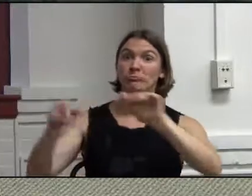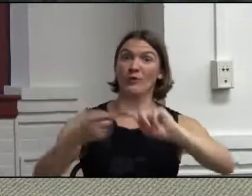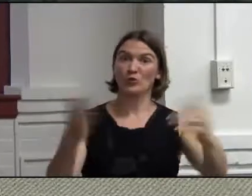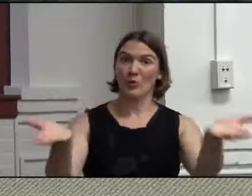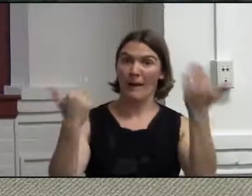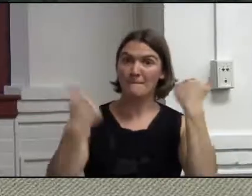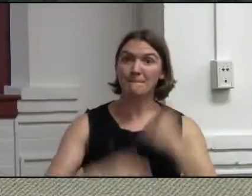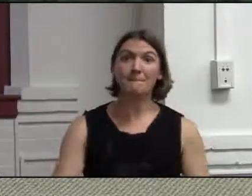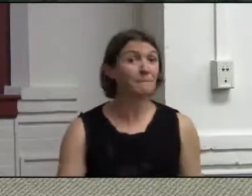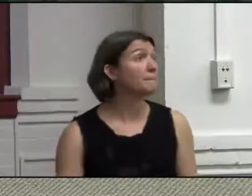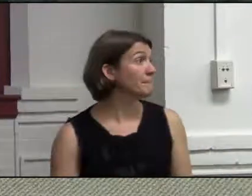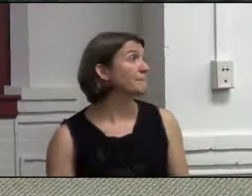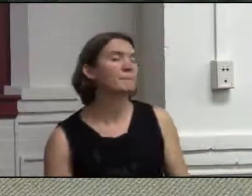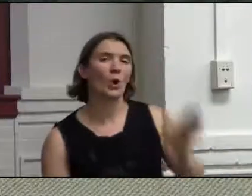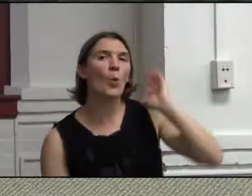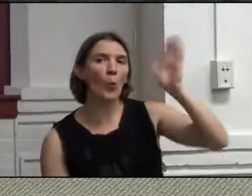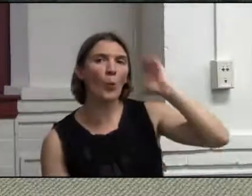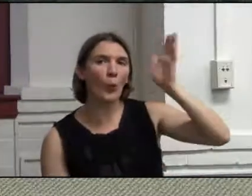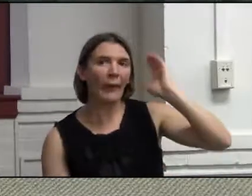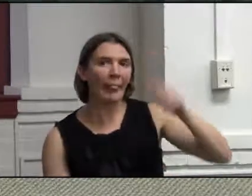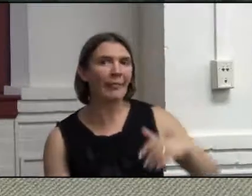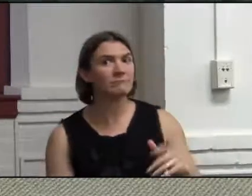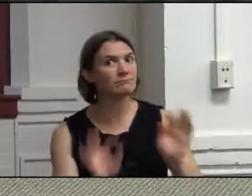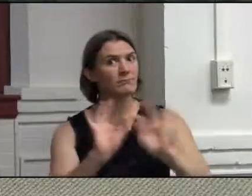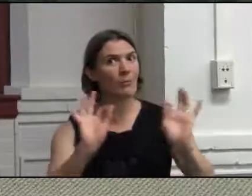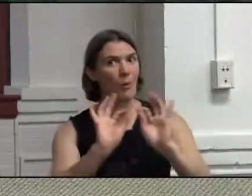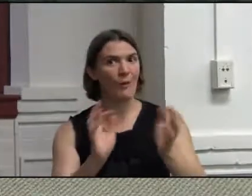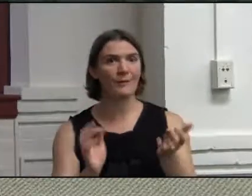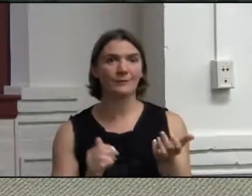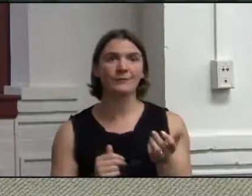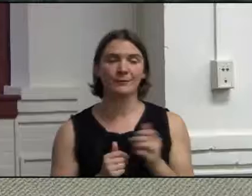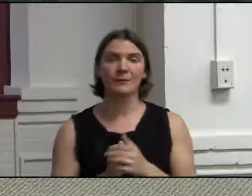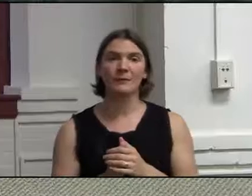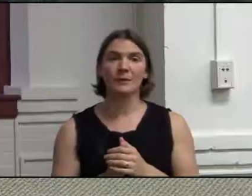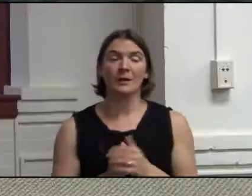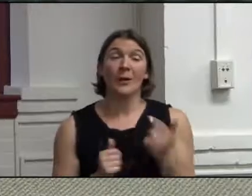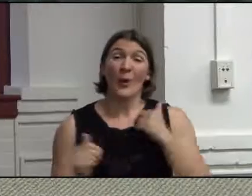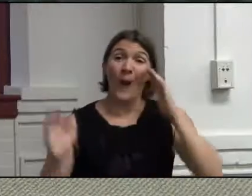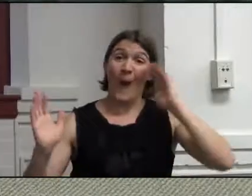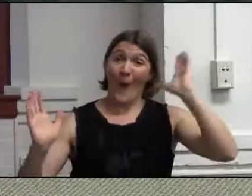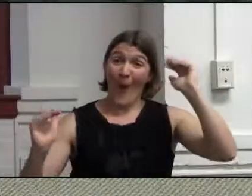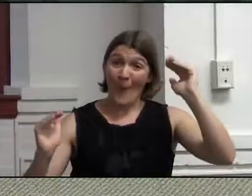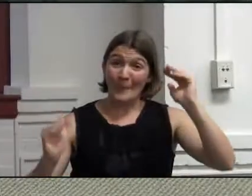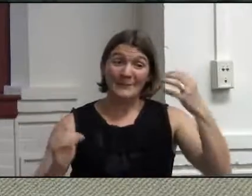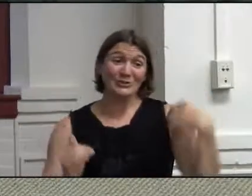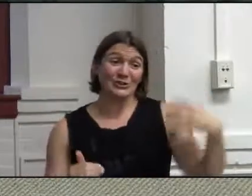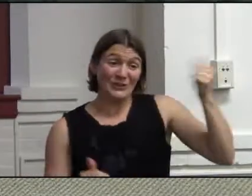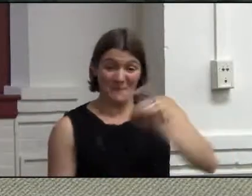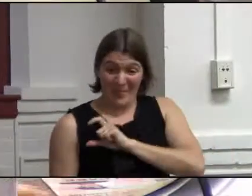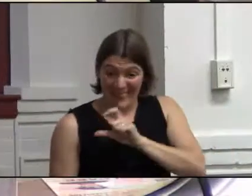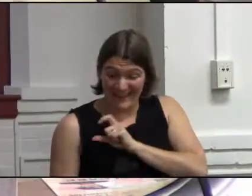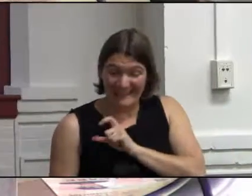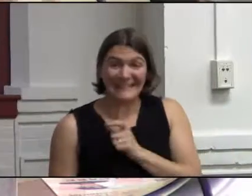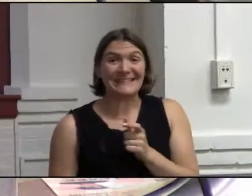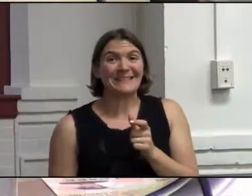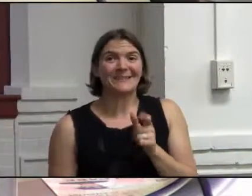alert people to it. Yeah, we'll Yeah. get that sucker out there, because the hope from Chief Fitzgerald and